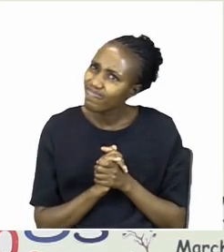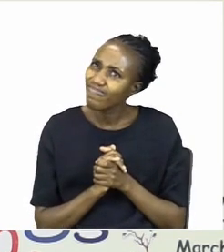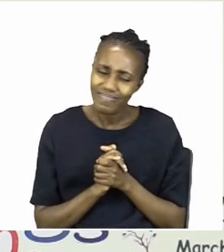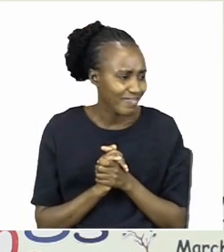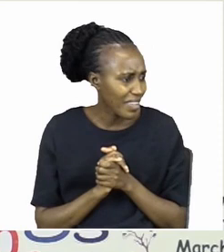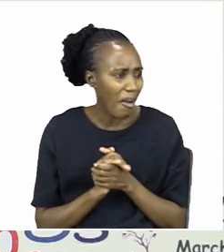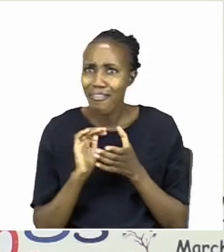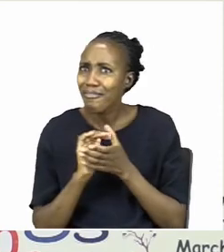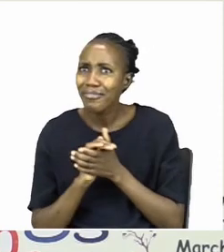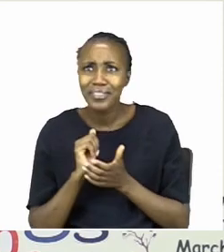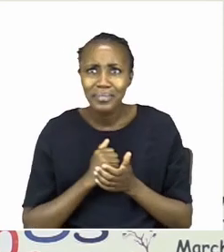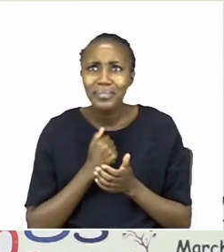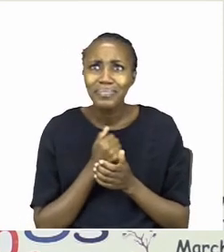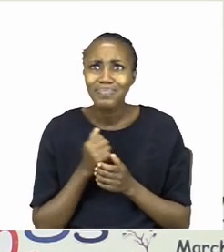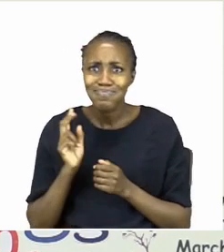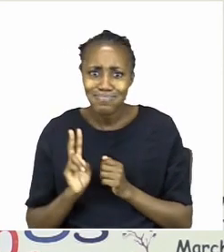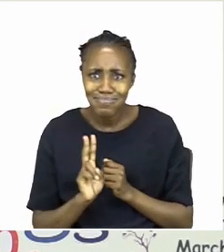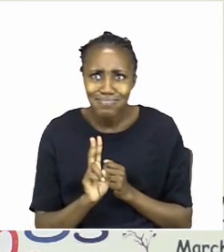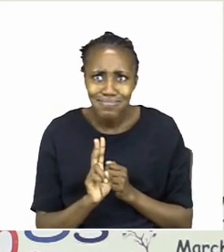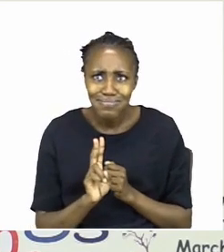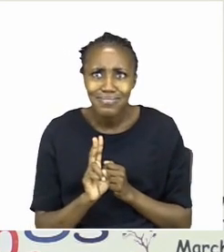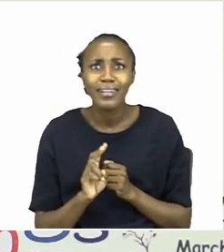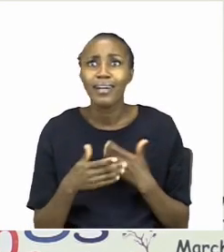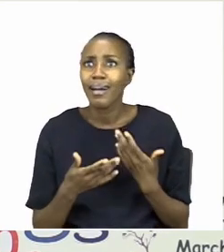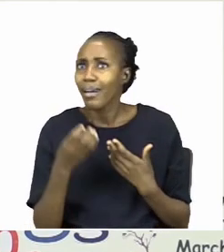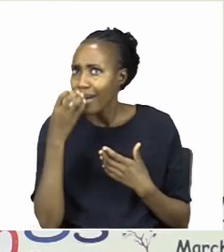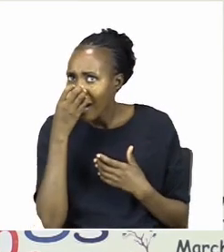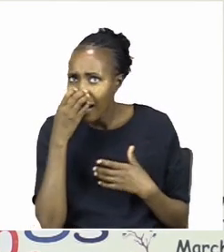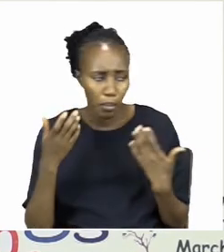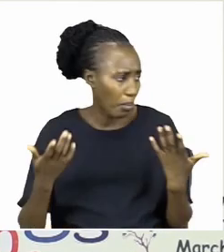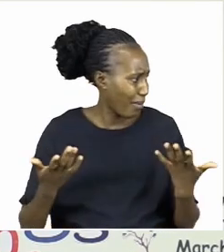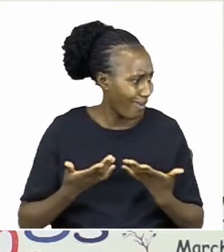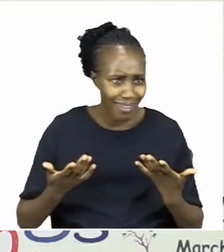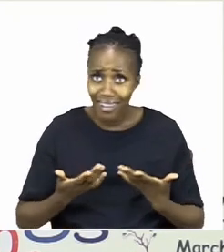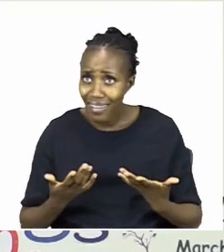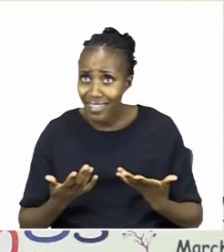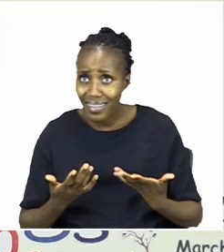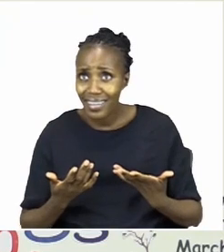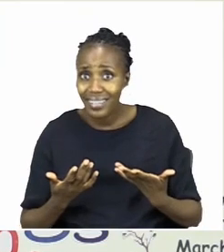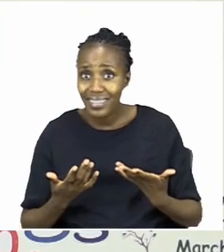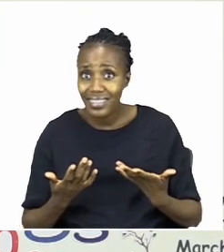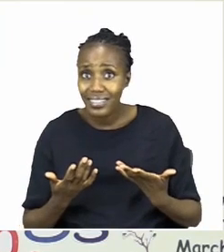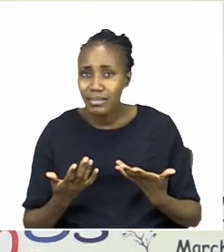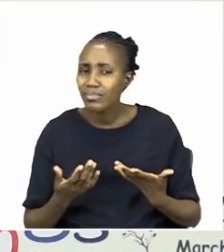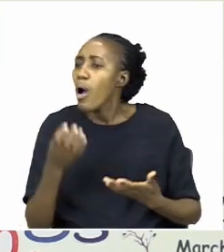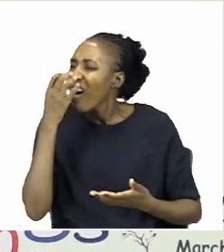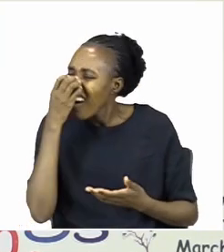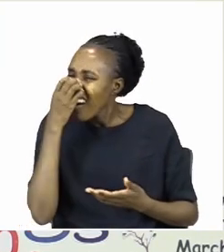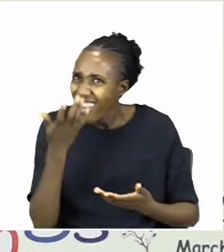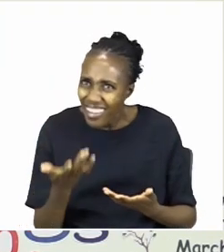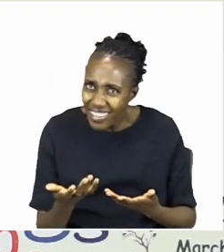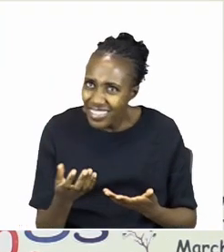friend Zoshi to come along and say goodbye with me. Do you want to see Zoshi? Let's call Zoshi